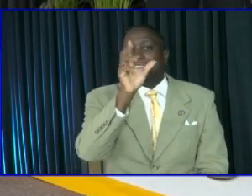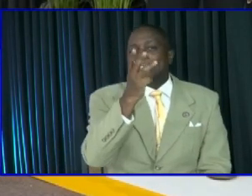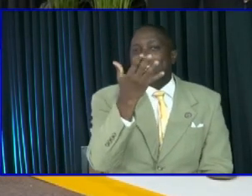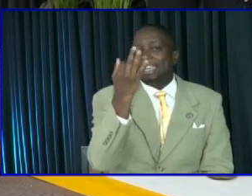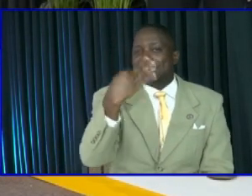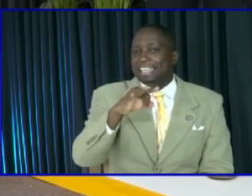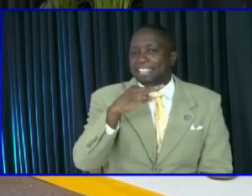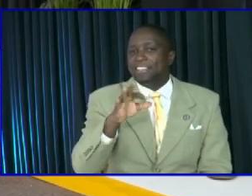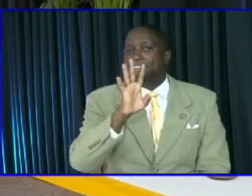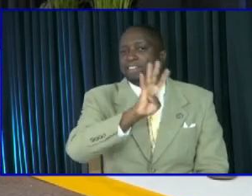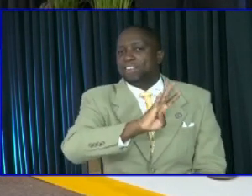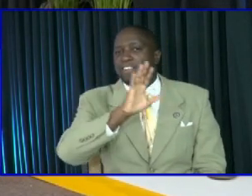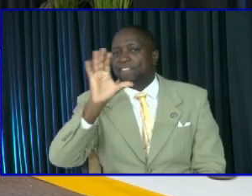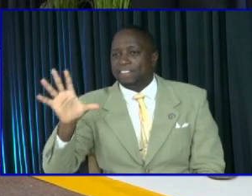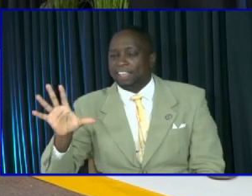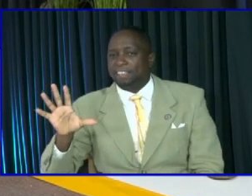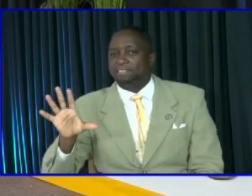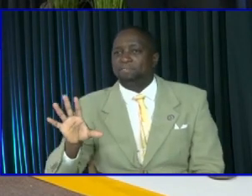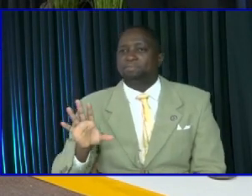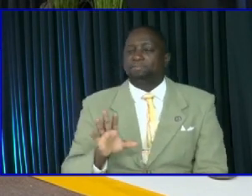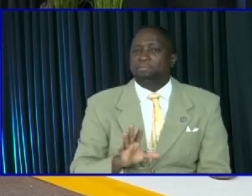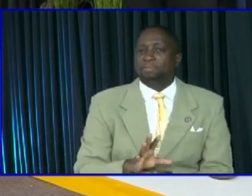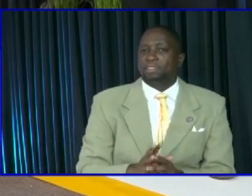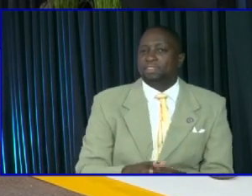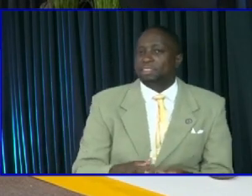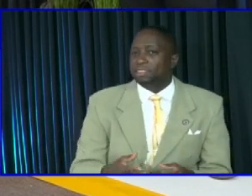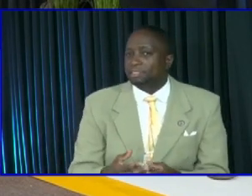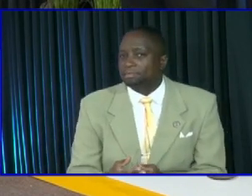1945, USA became very live.